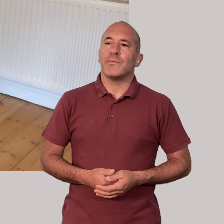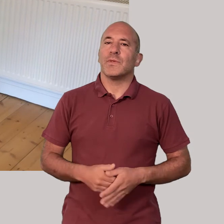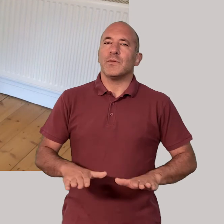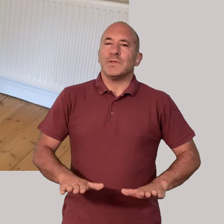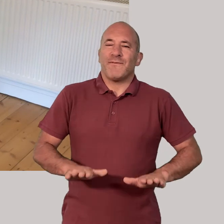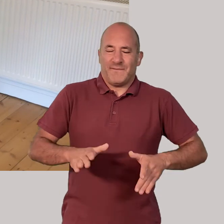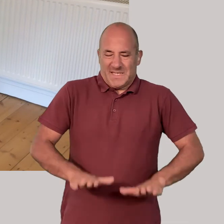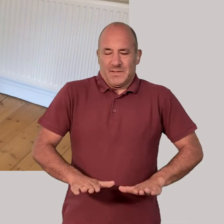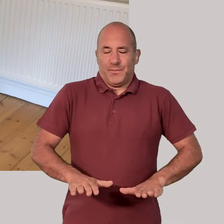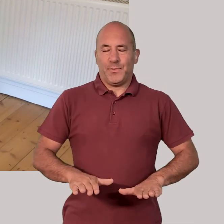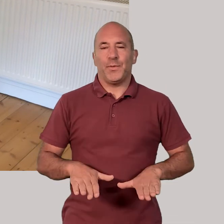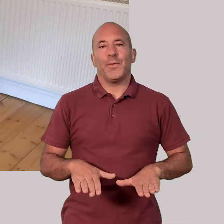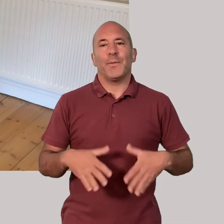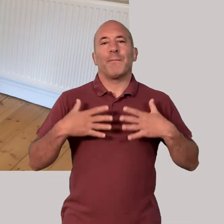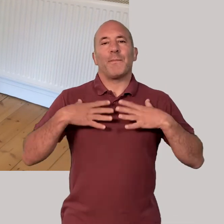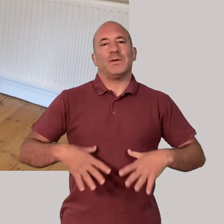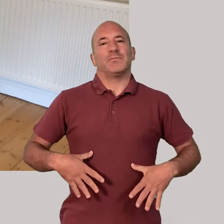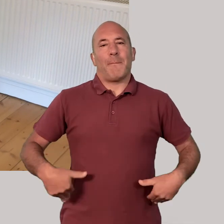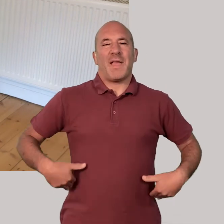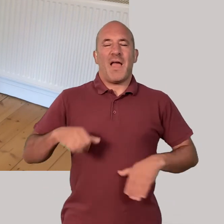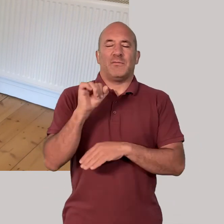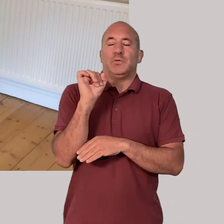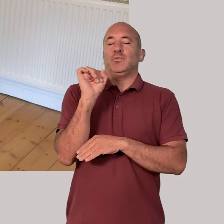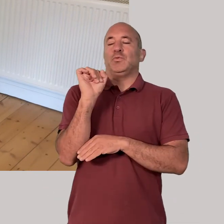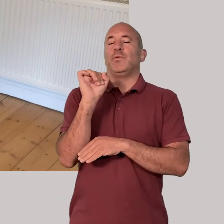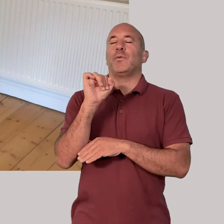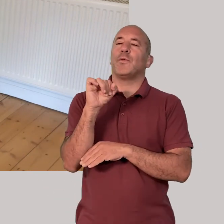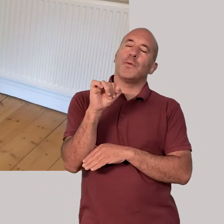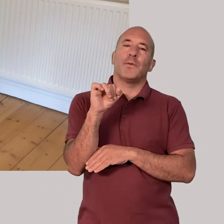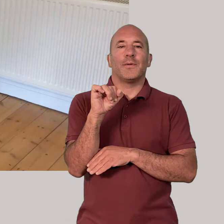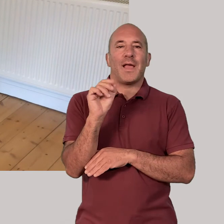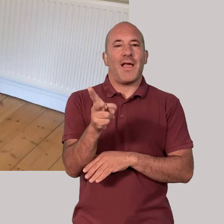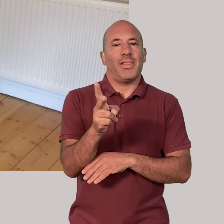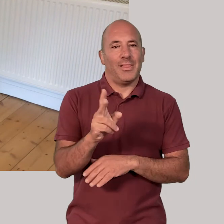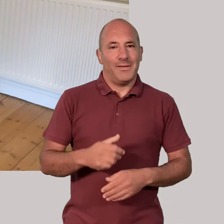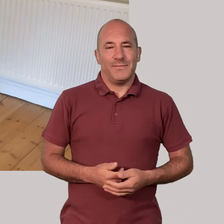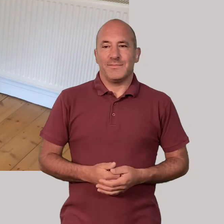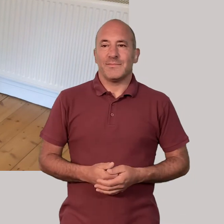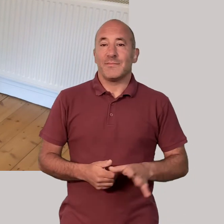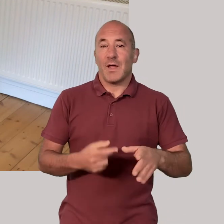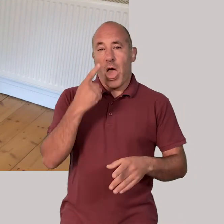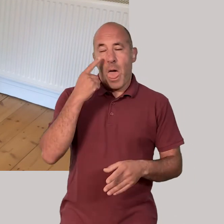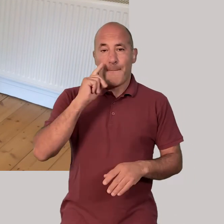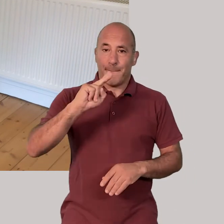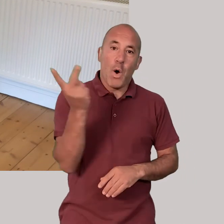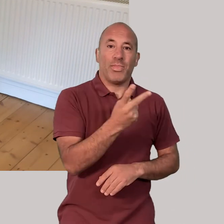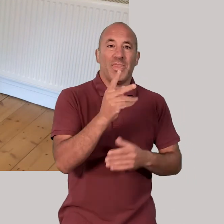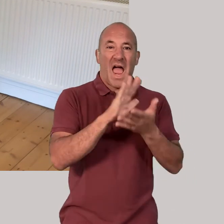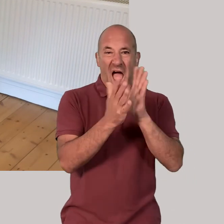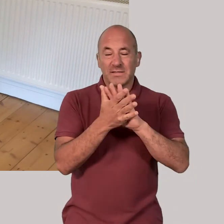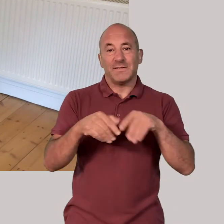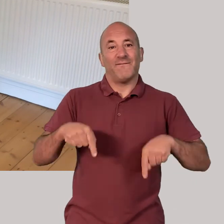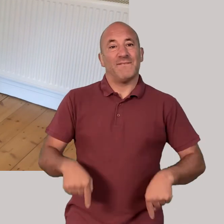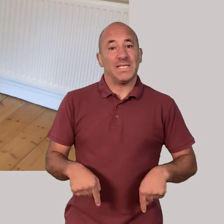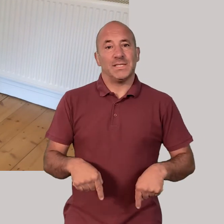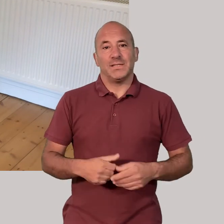And then release your feet. And maybe your back will go back to where it started. And then let's try both hands and feet